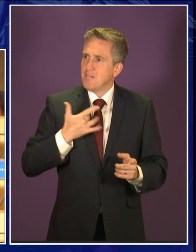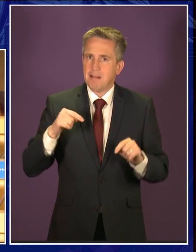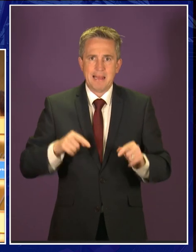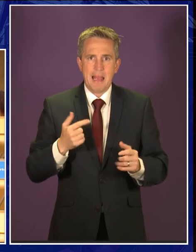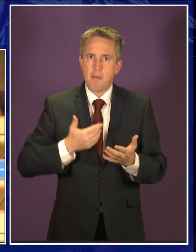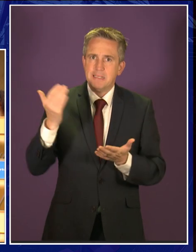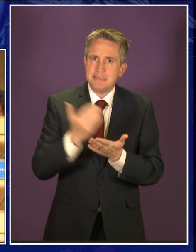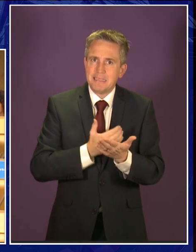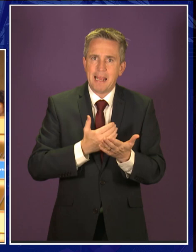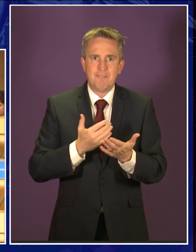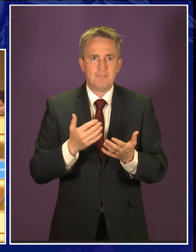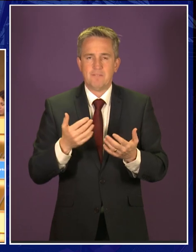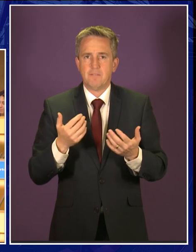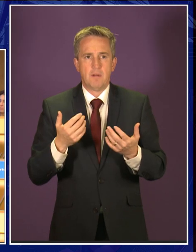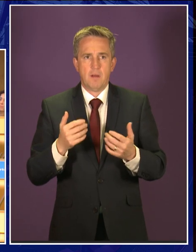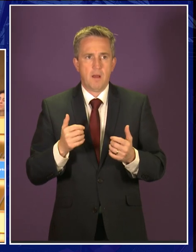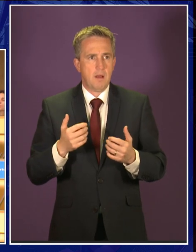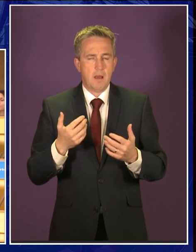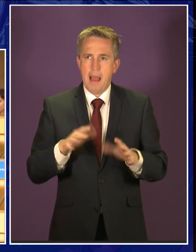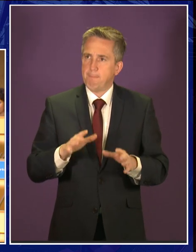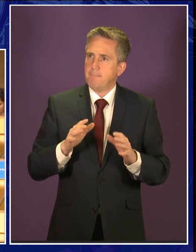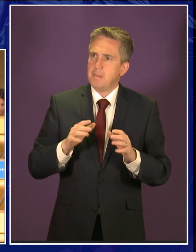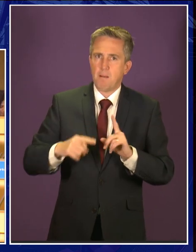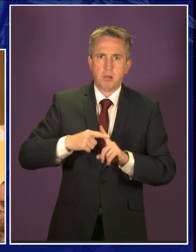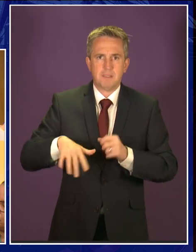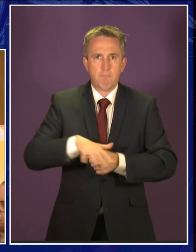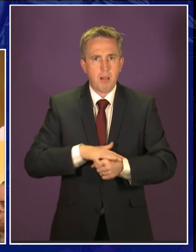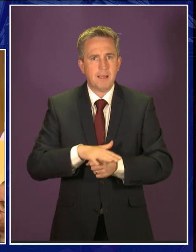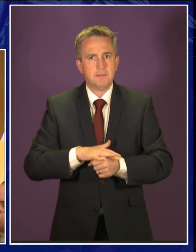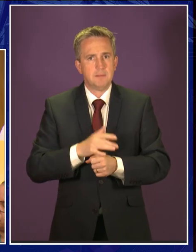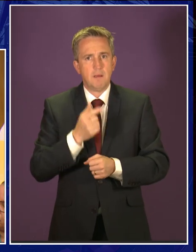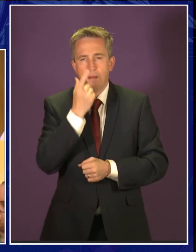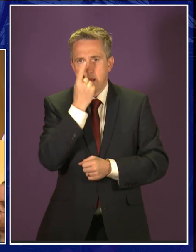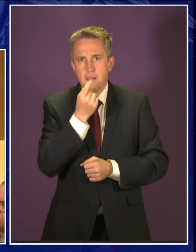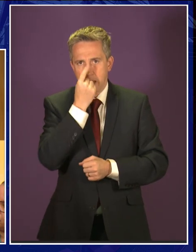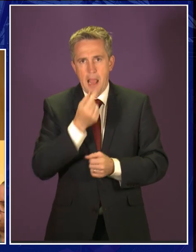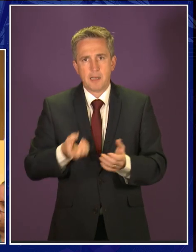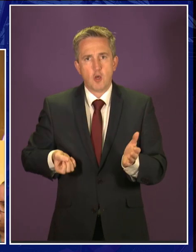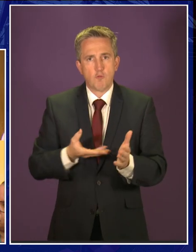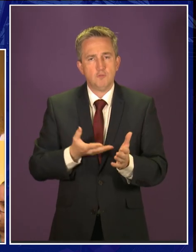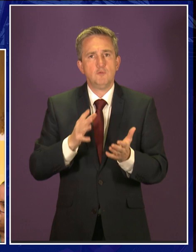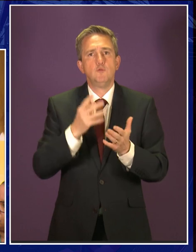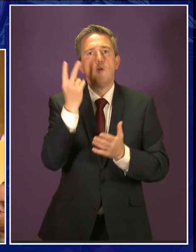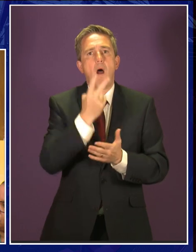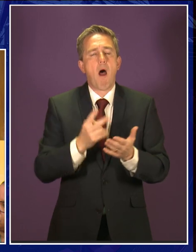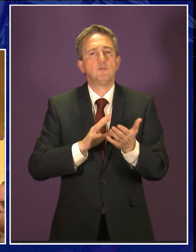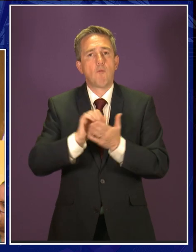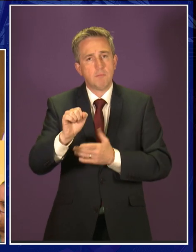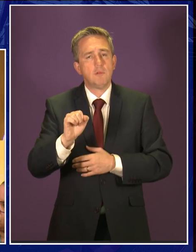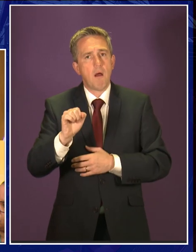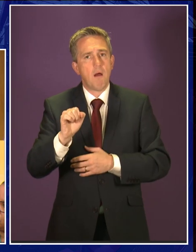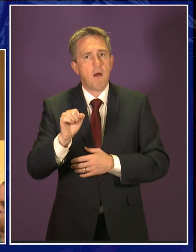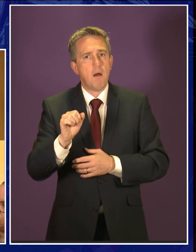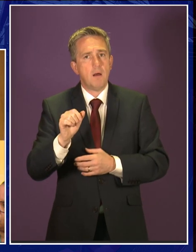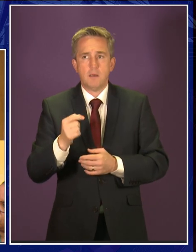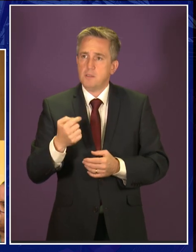I am in a good time, position, and place to be an active contributor to the arts and culture. As an artist, I'm